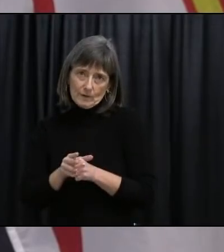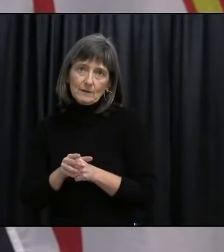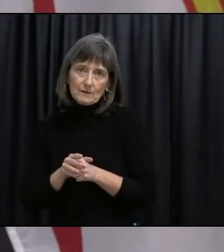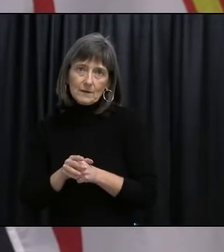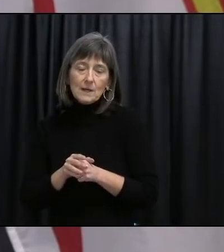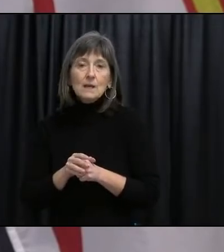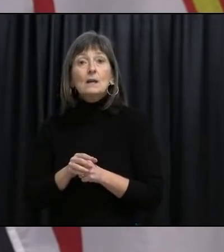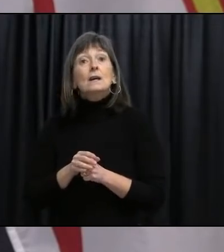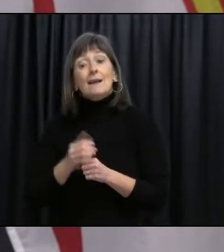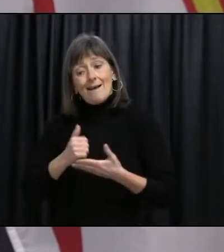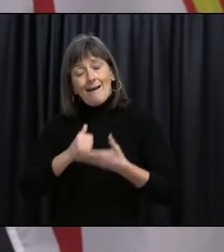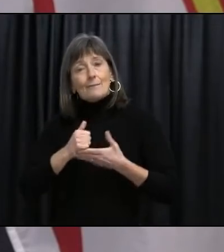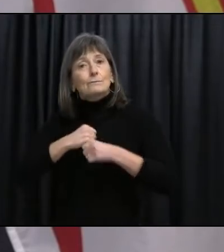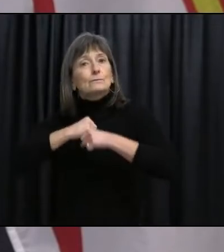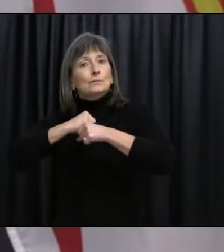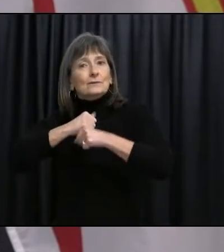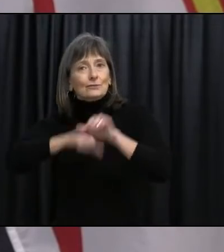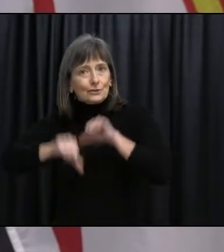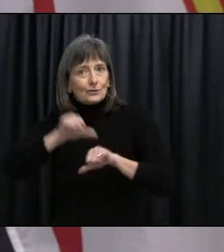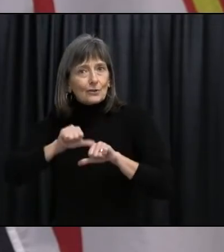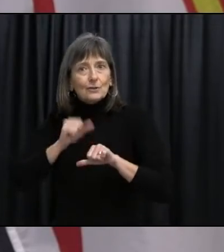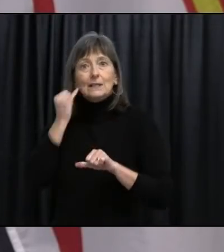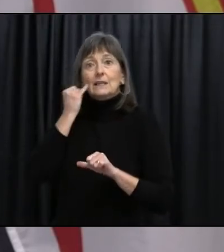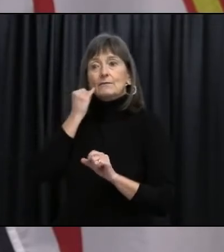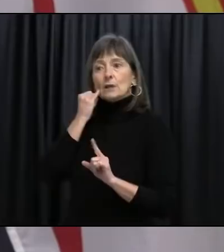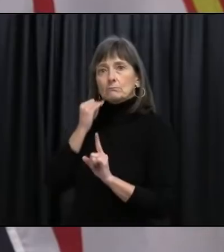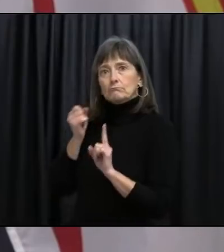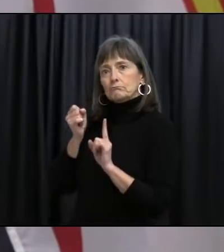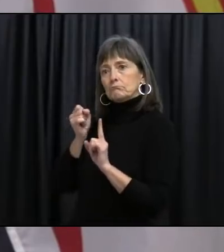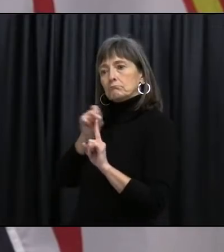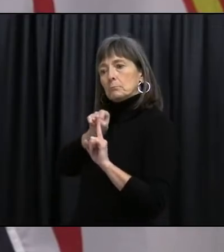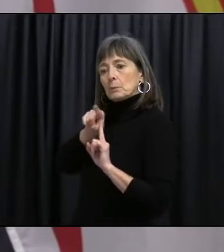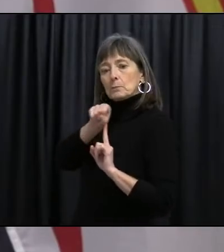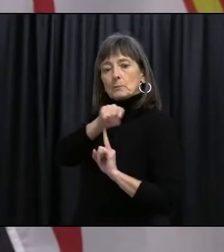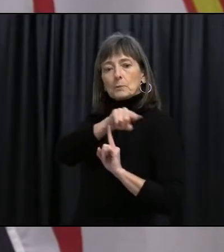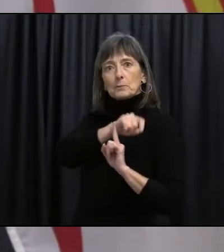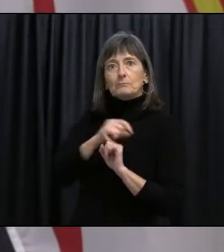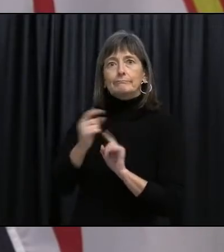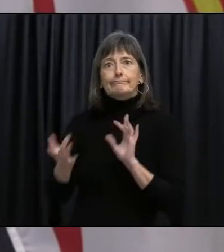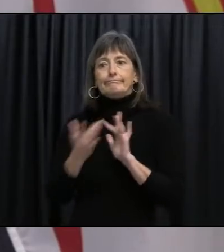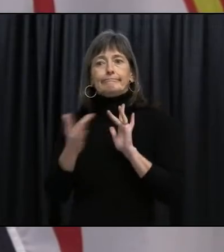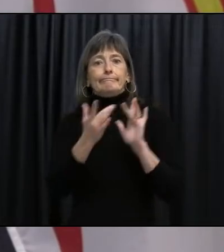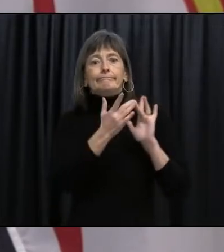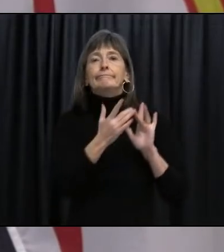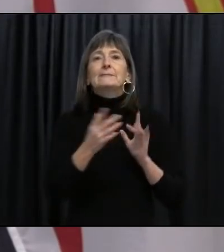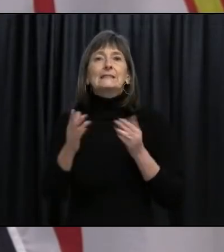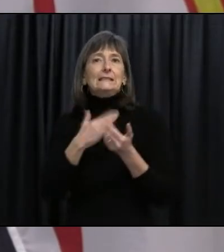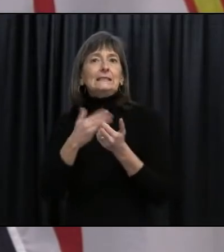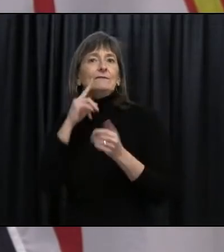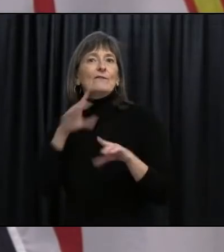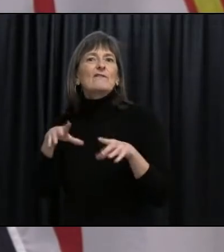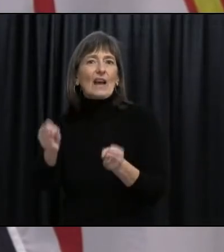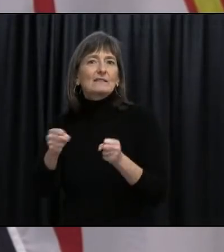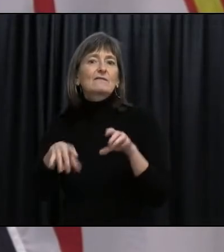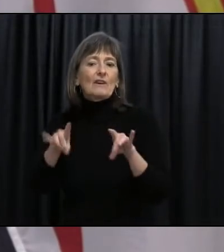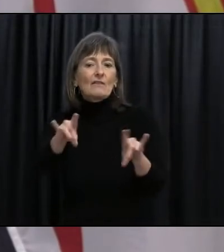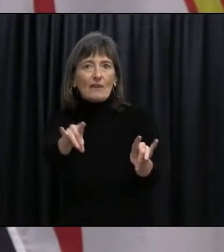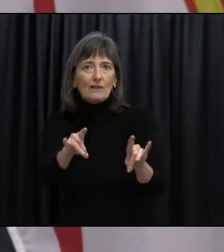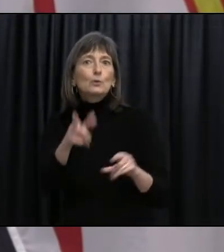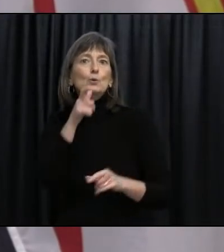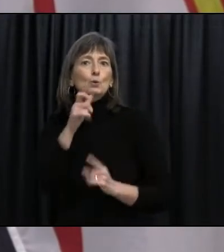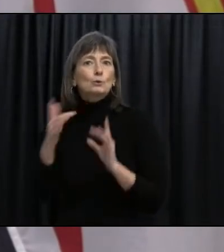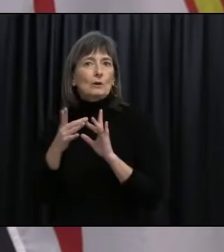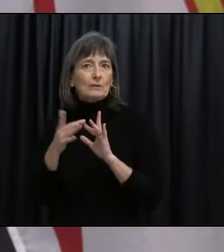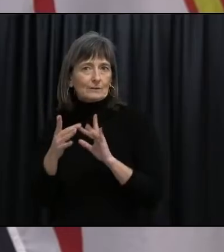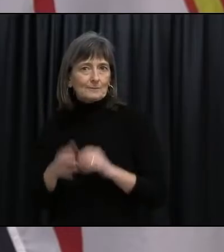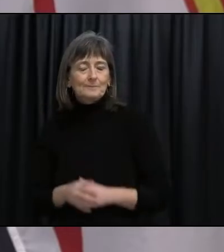letting app users know of possible exposures before any symptoms occur. We are fortunate, but we must also